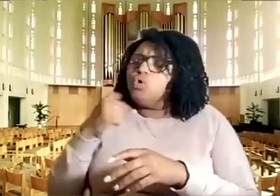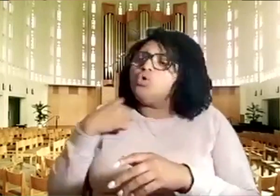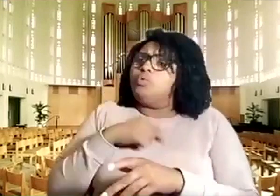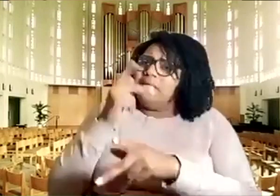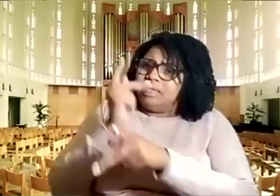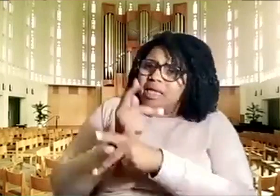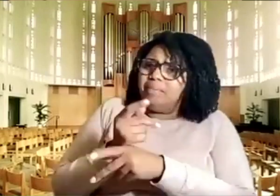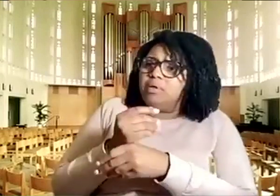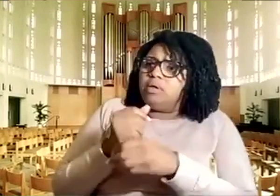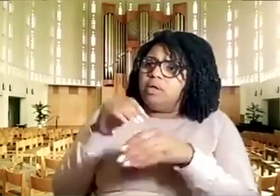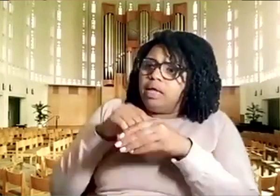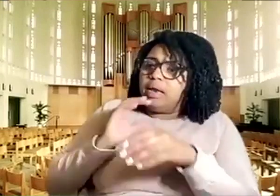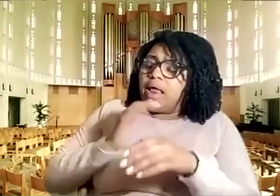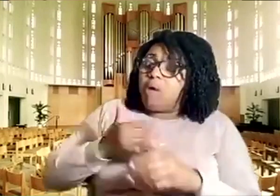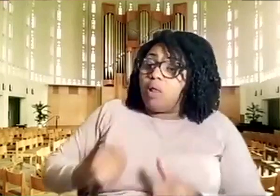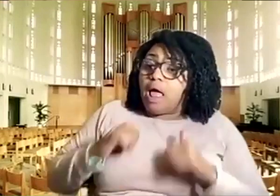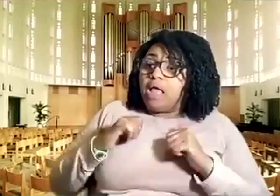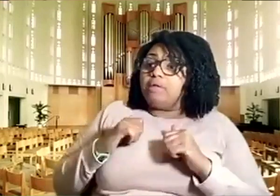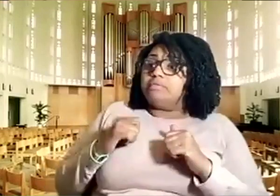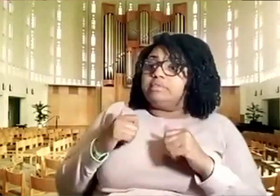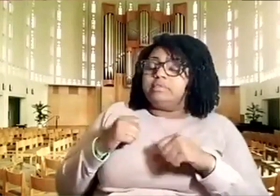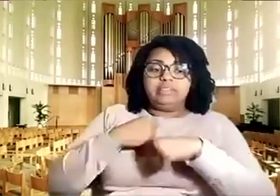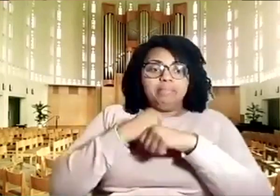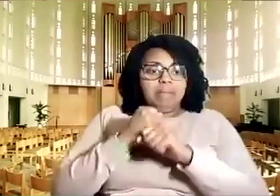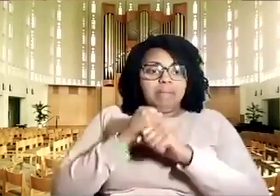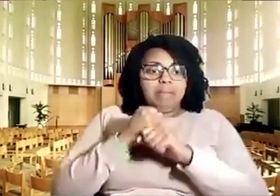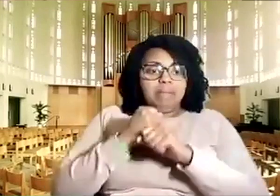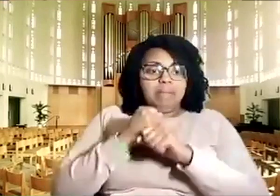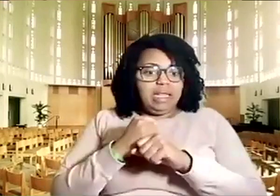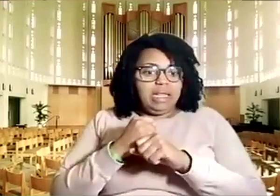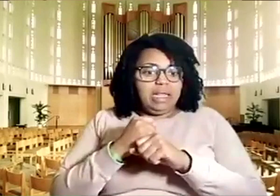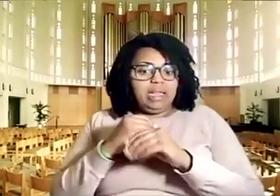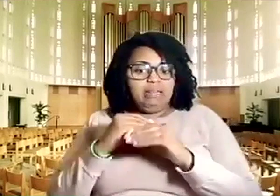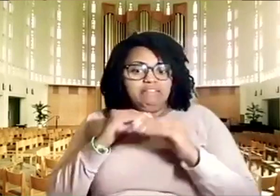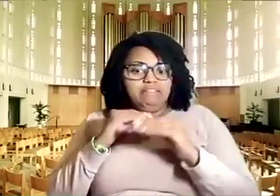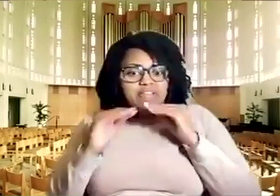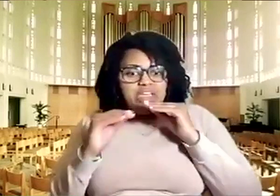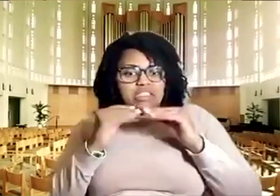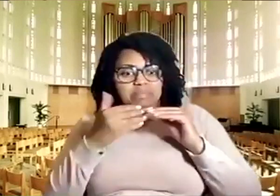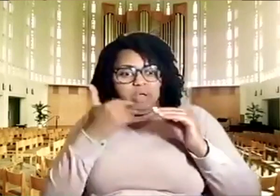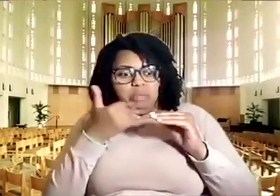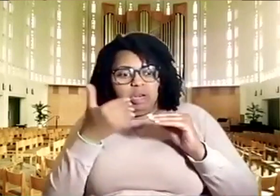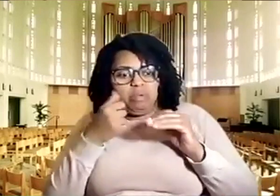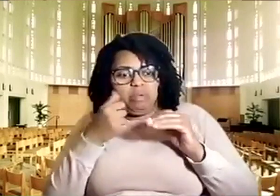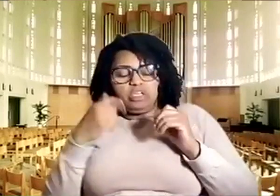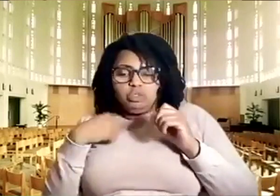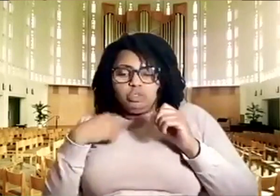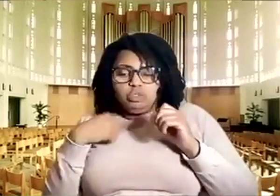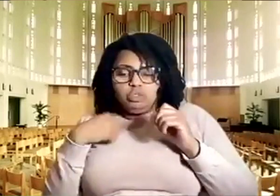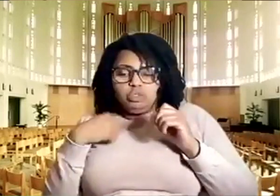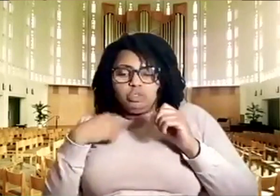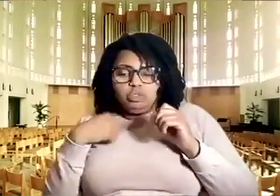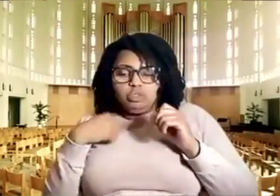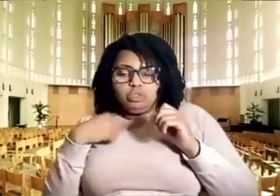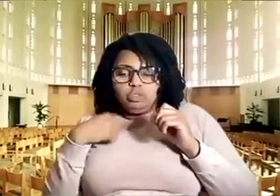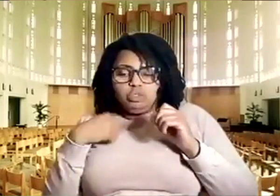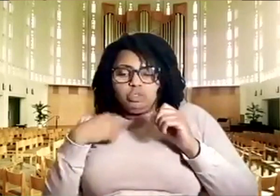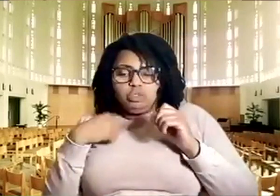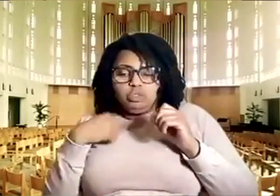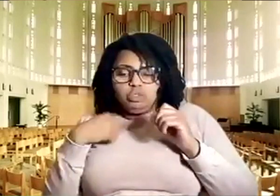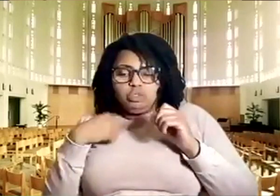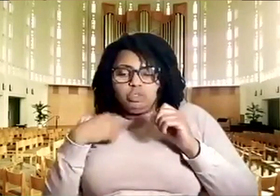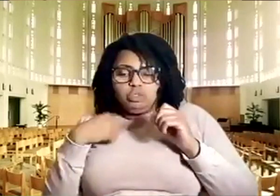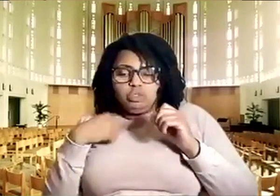that we are nostalgic about, can remain in existence a little bit longer, at least wait until we die